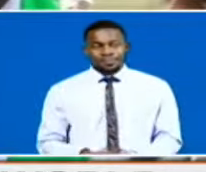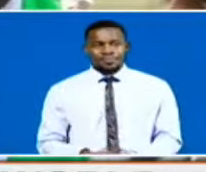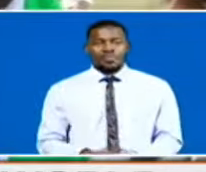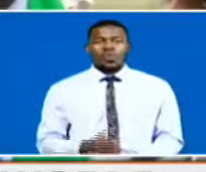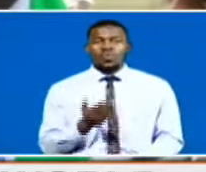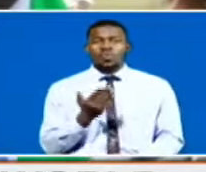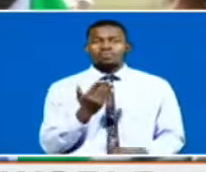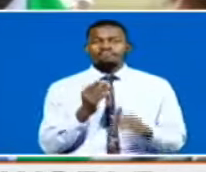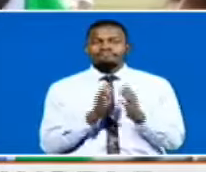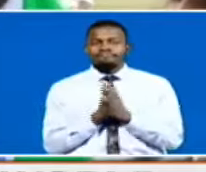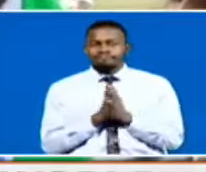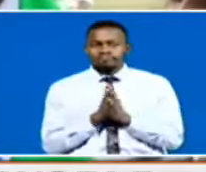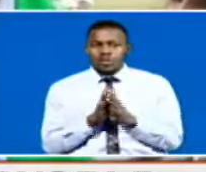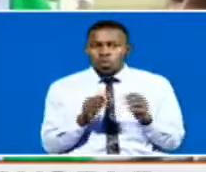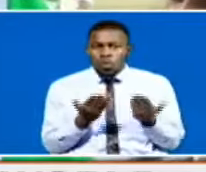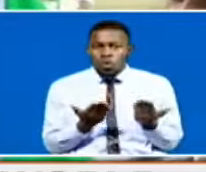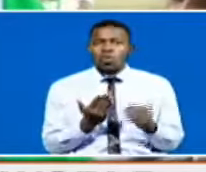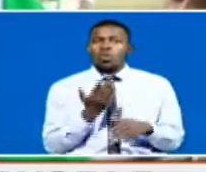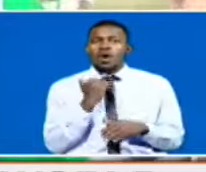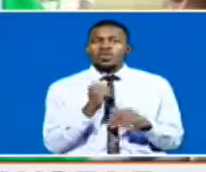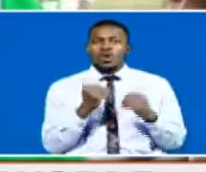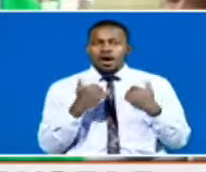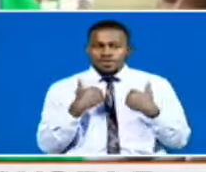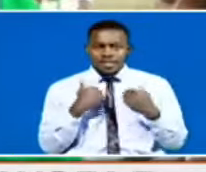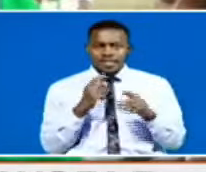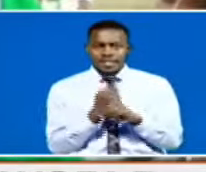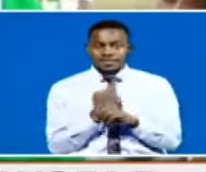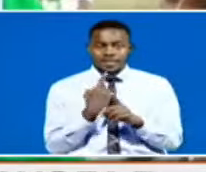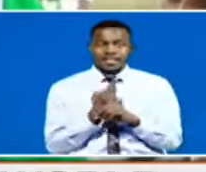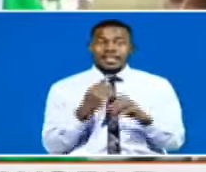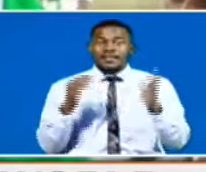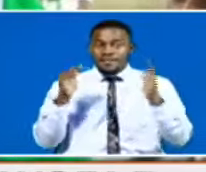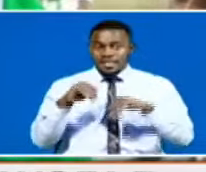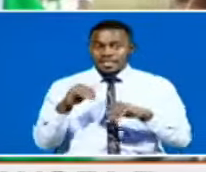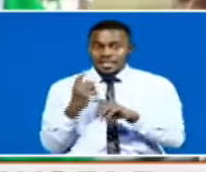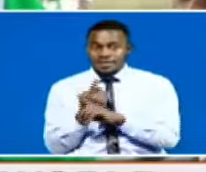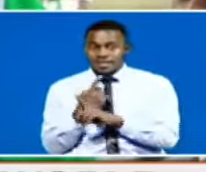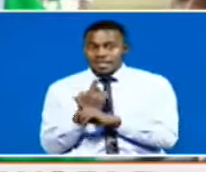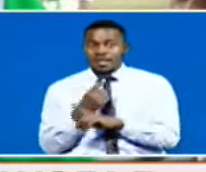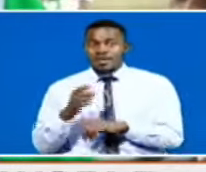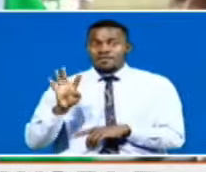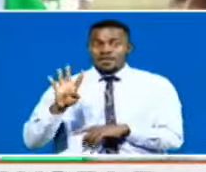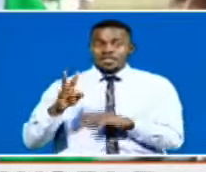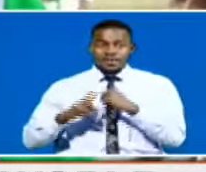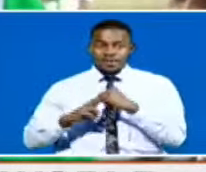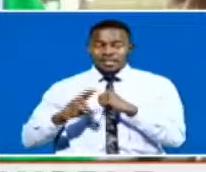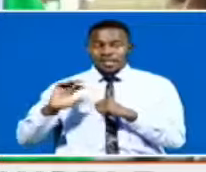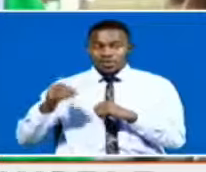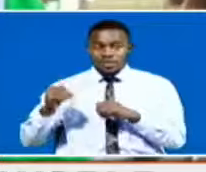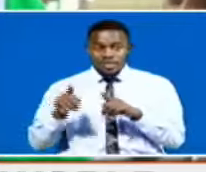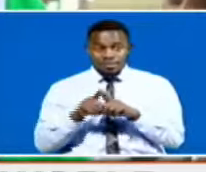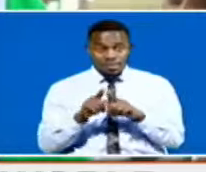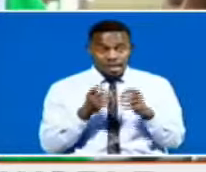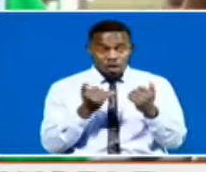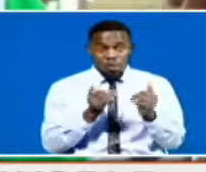various events in all counties. We have in plan weekly county training